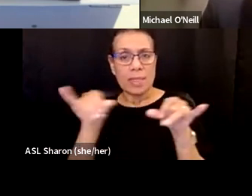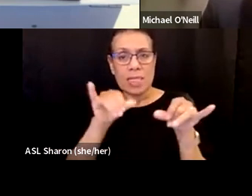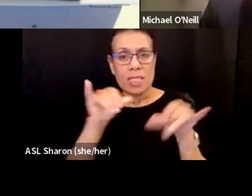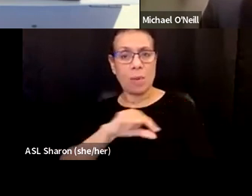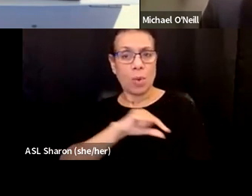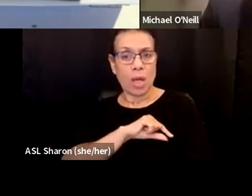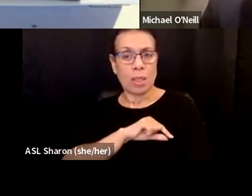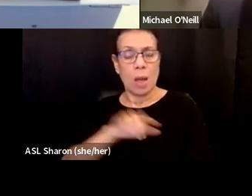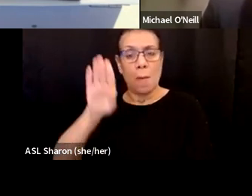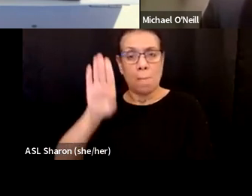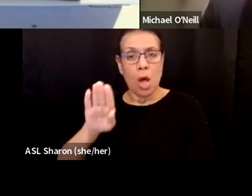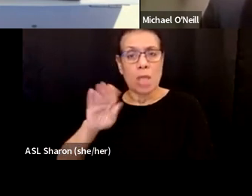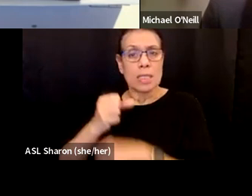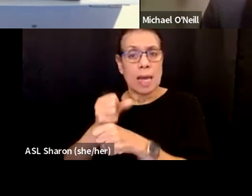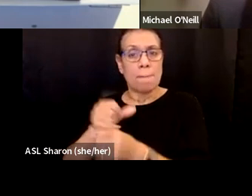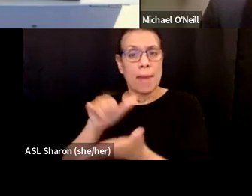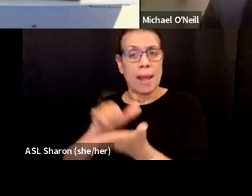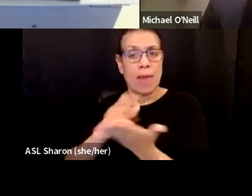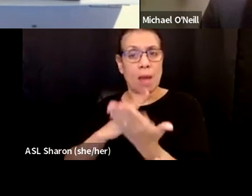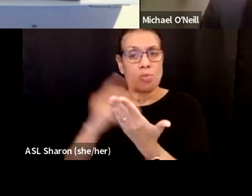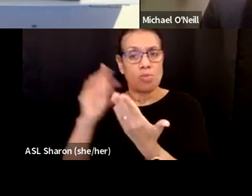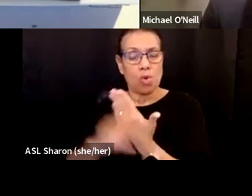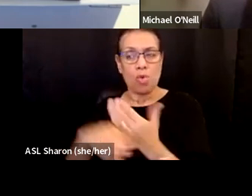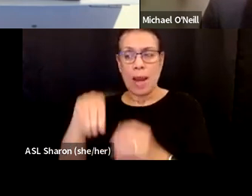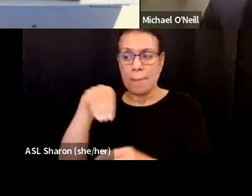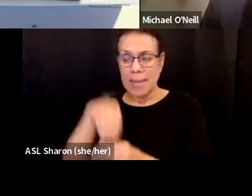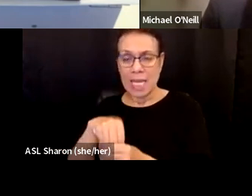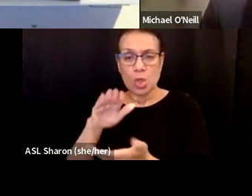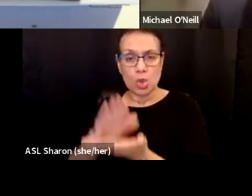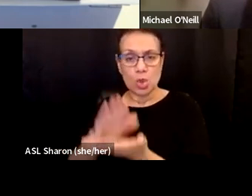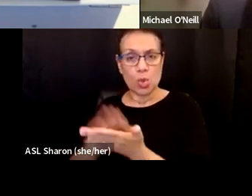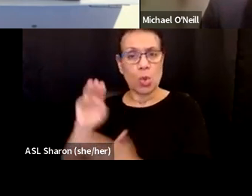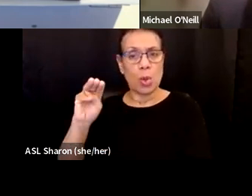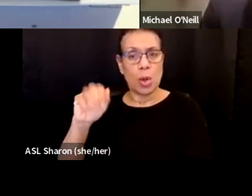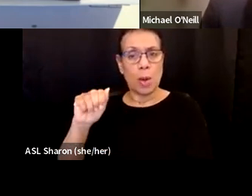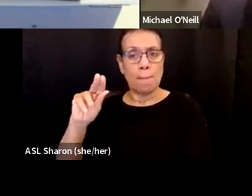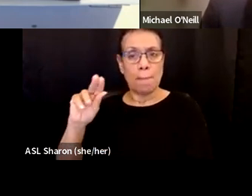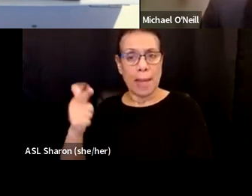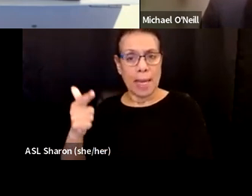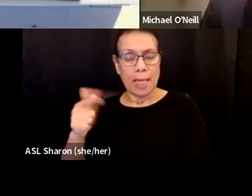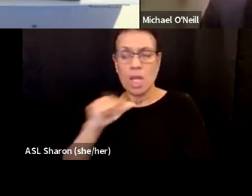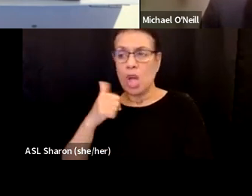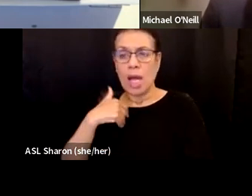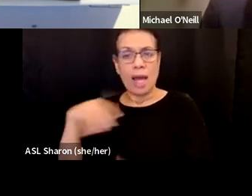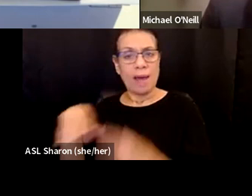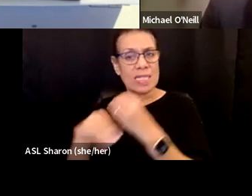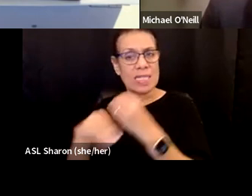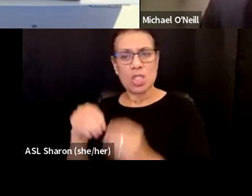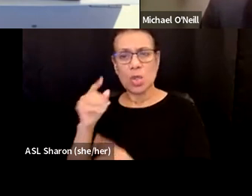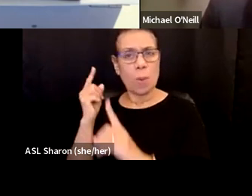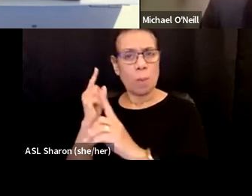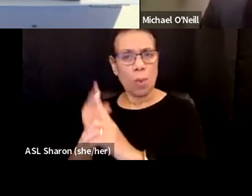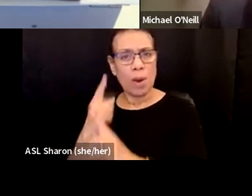boston has created the program in a school jd manning does not get additional points for